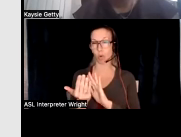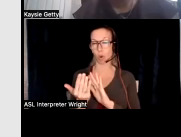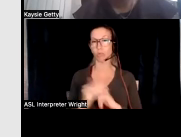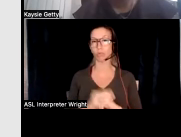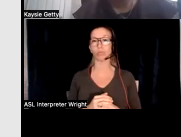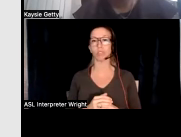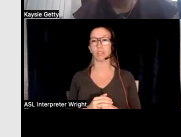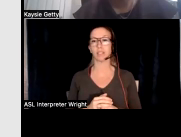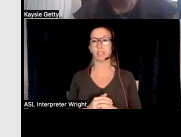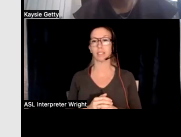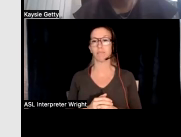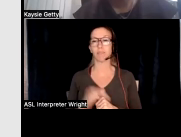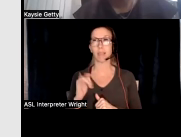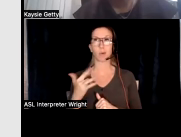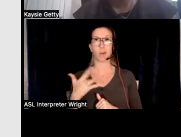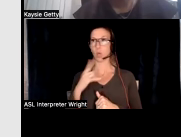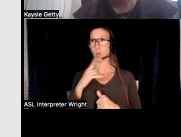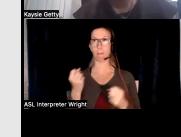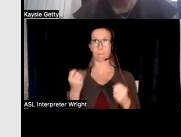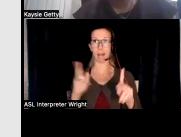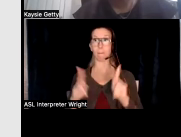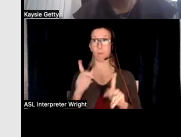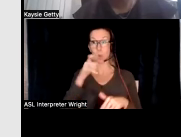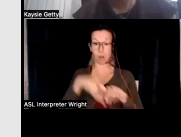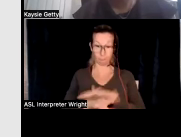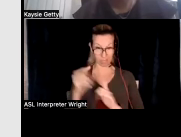many people who come into this work really start with.